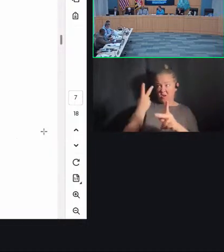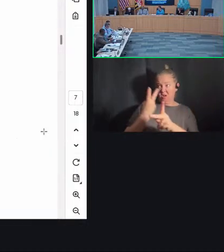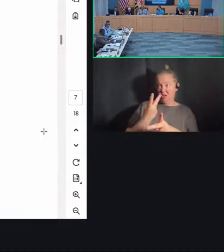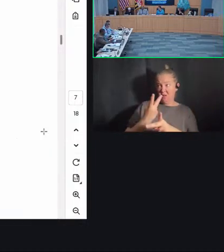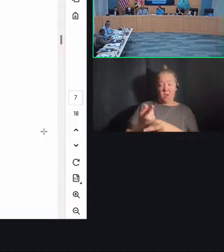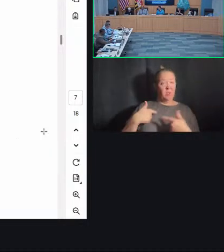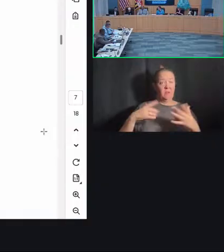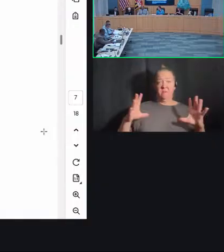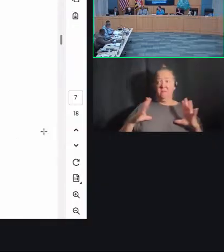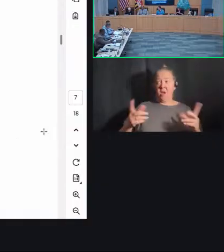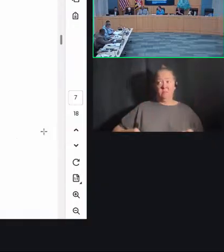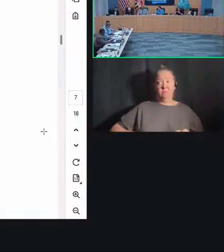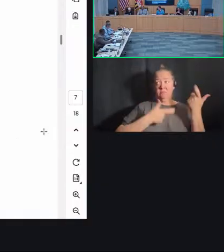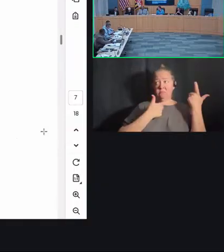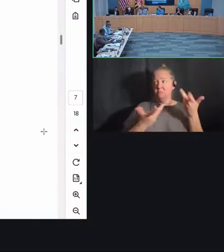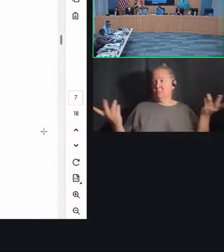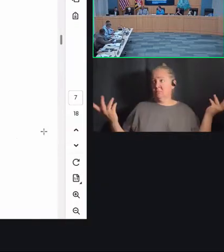rid of it.